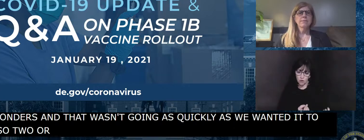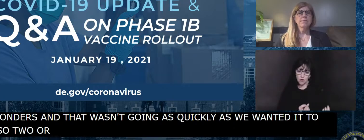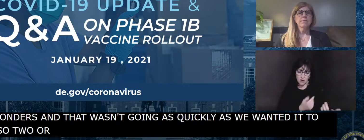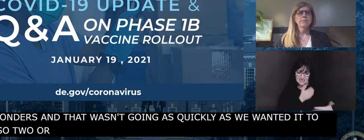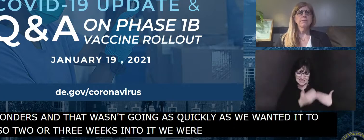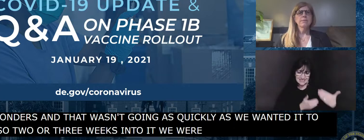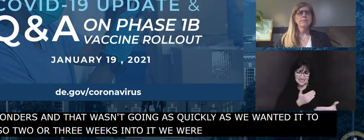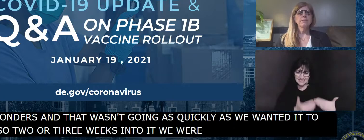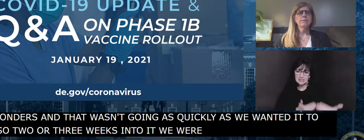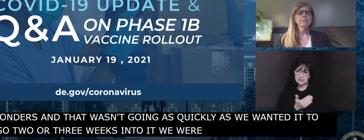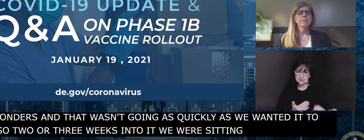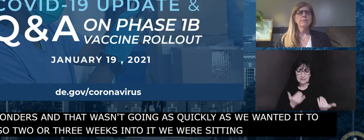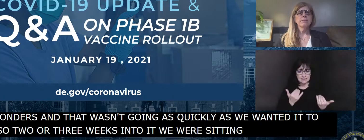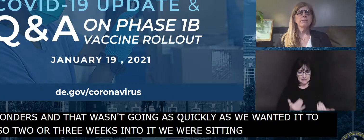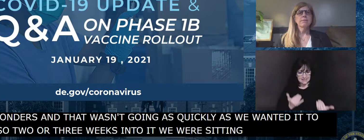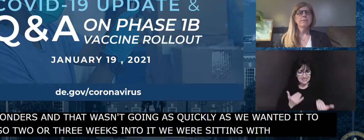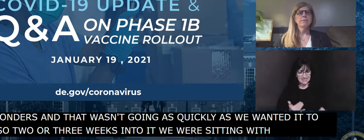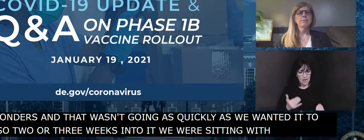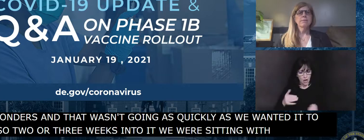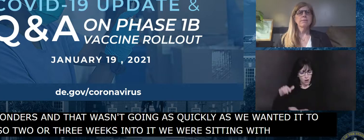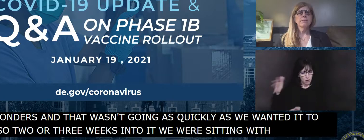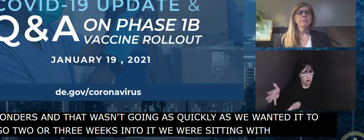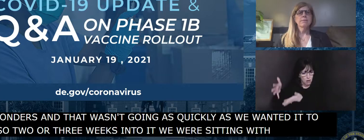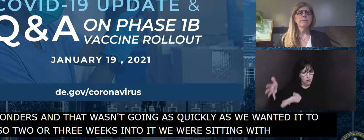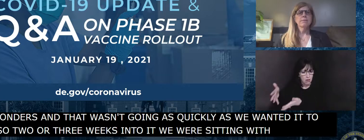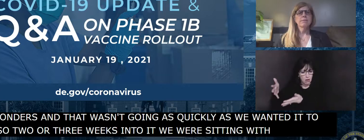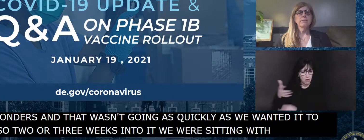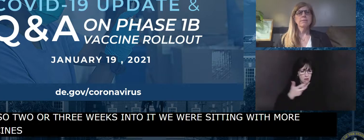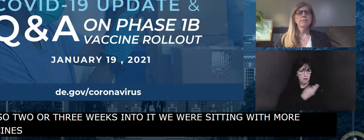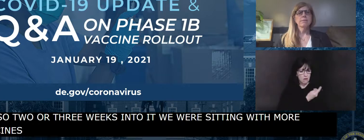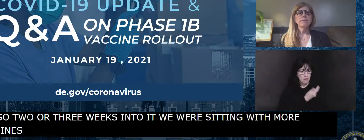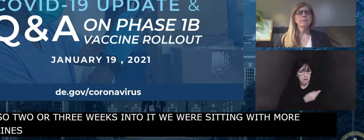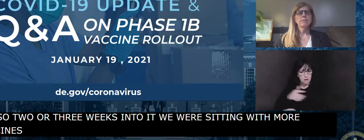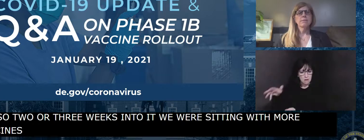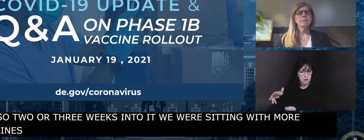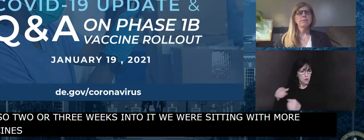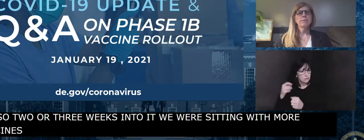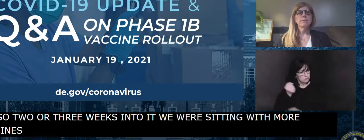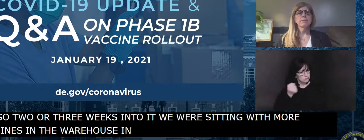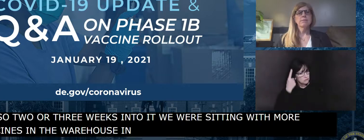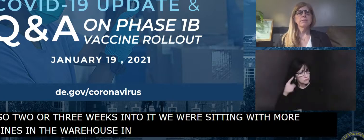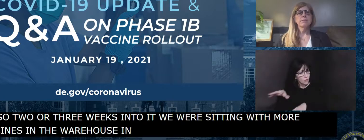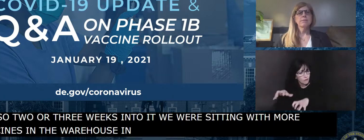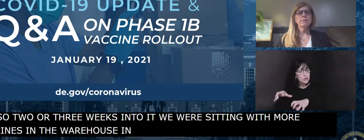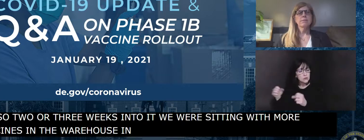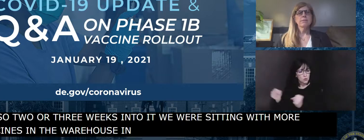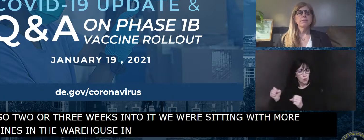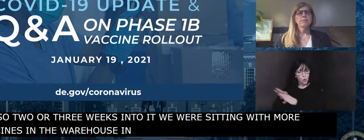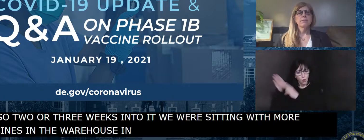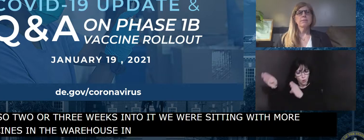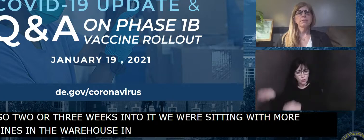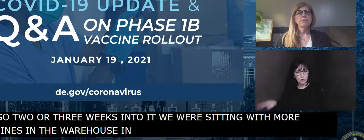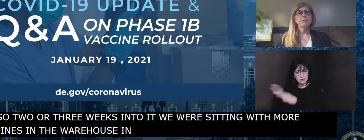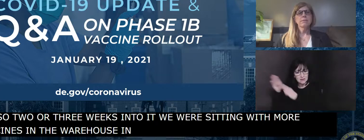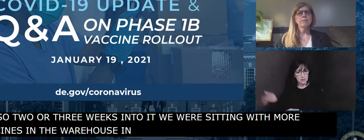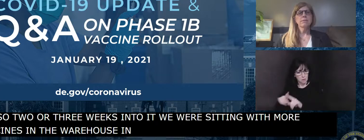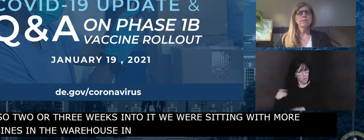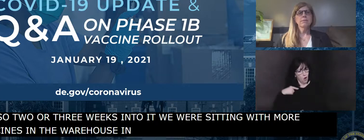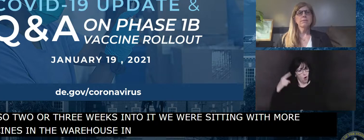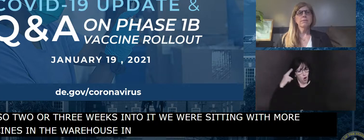more vaccines in the warehouse in refrigerator freezers than were in people's arms. And